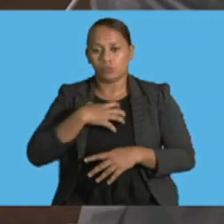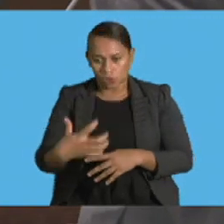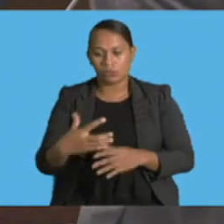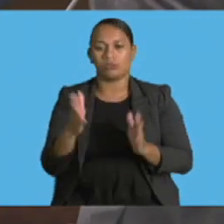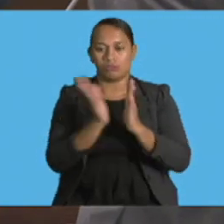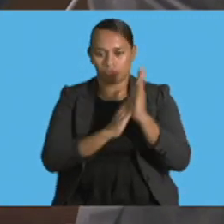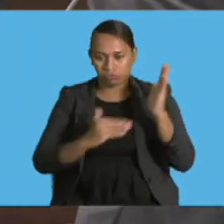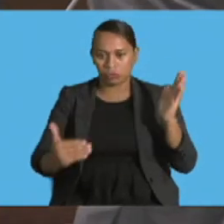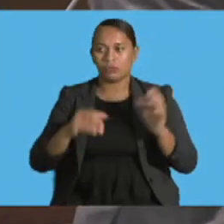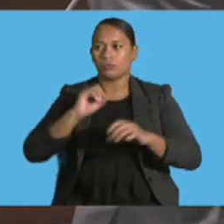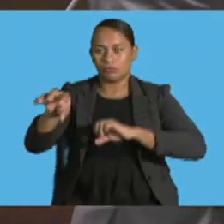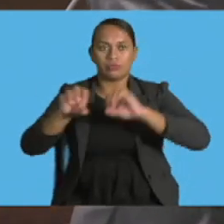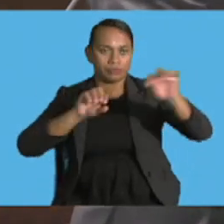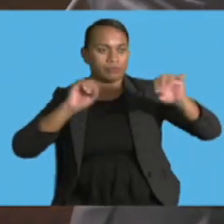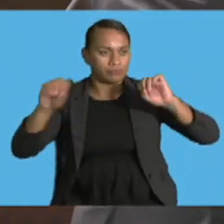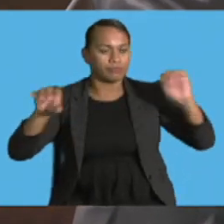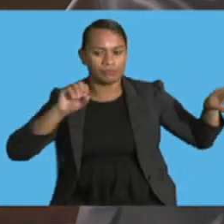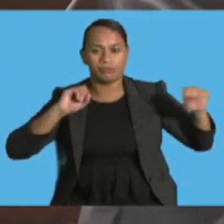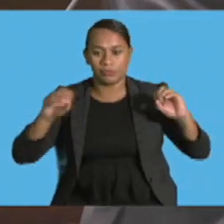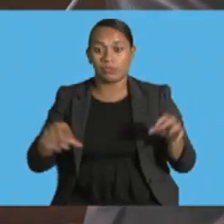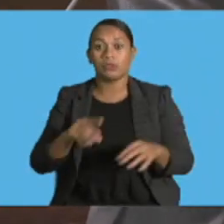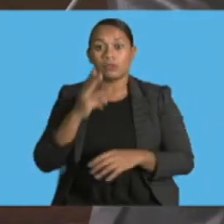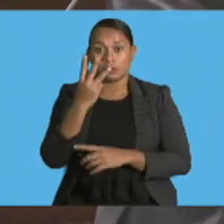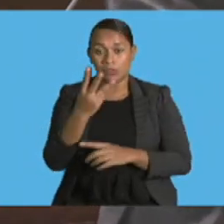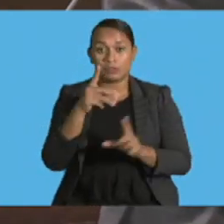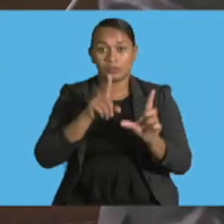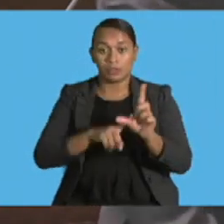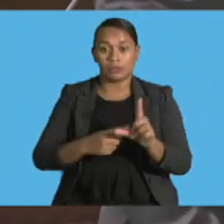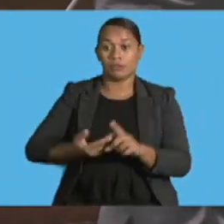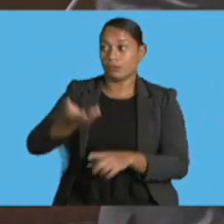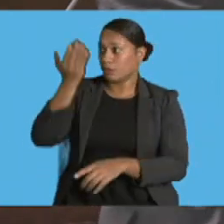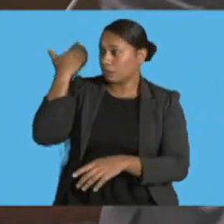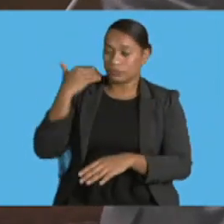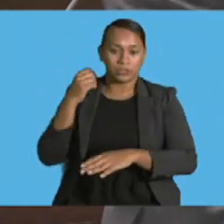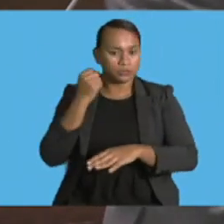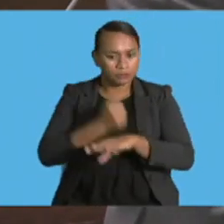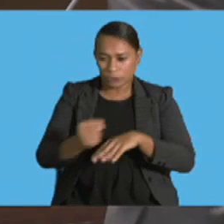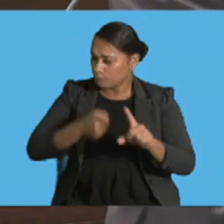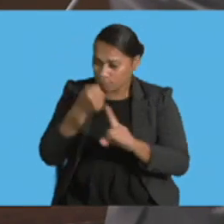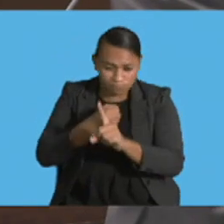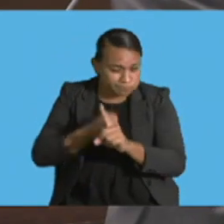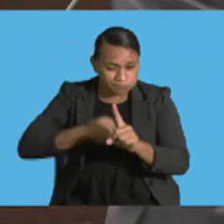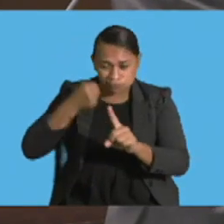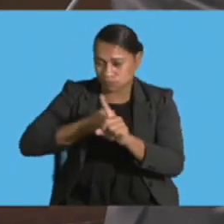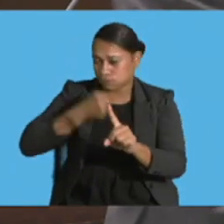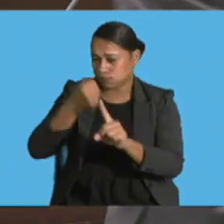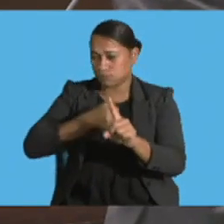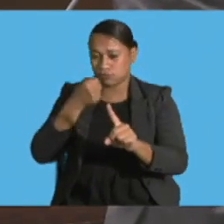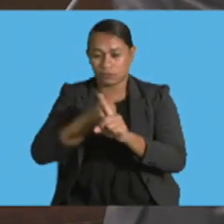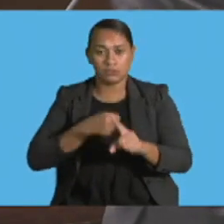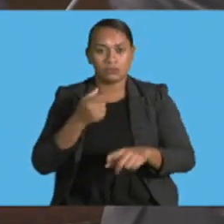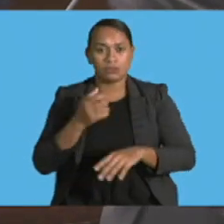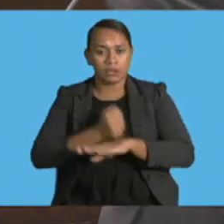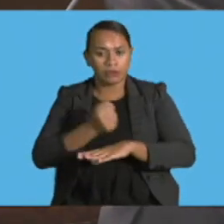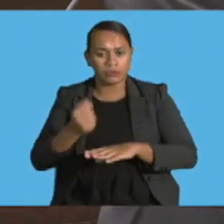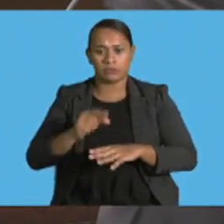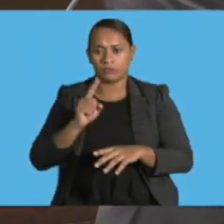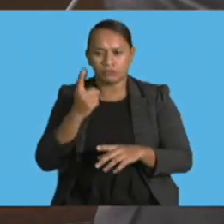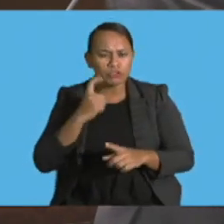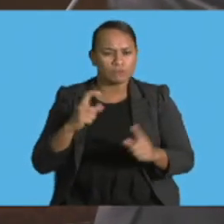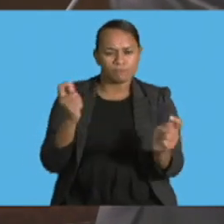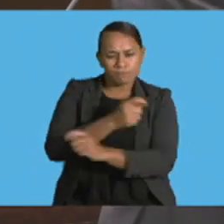years ago, our government began our aggressive and ambitious campaign to wholly modernize the sugarcane